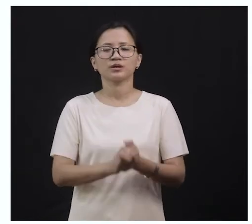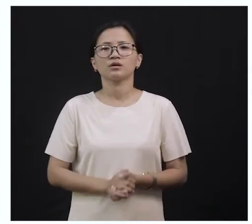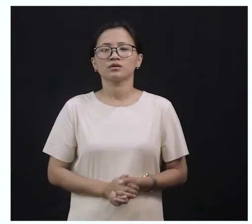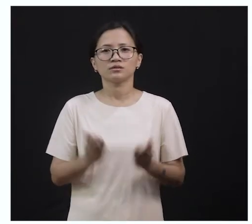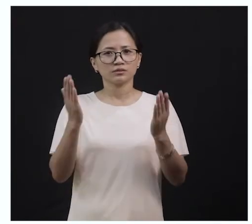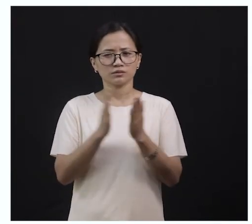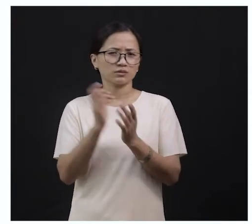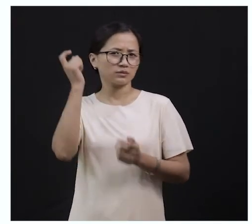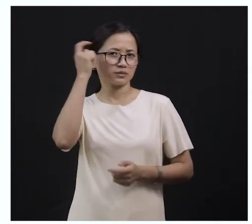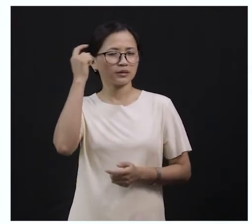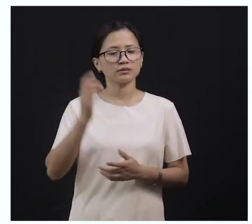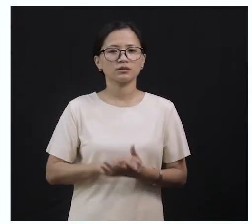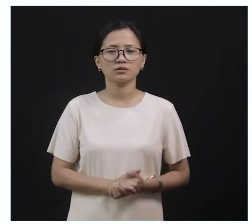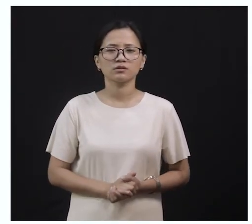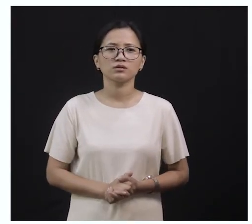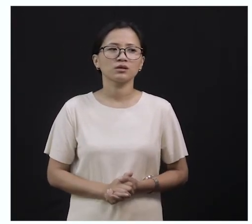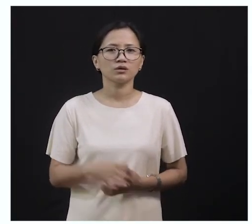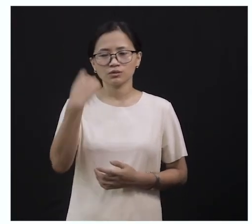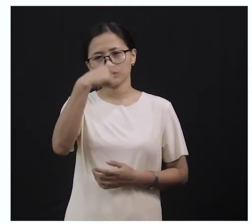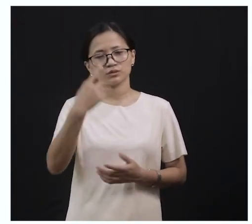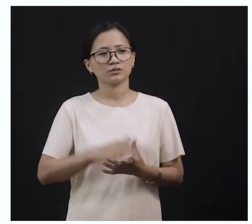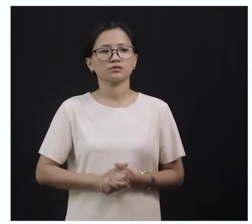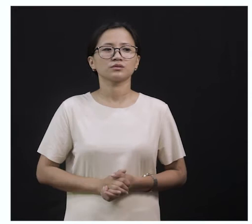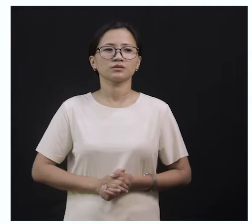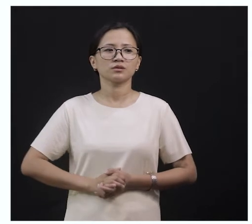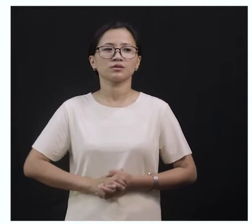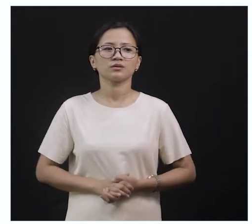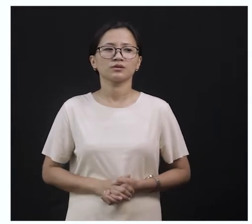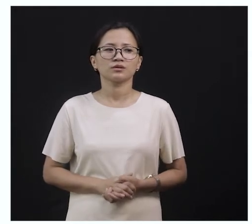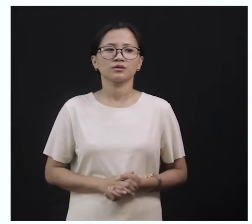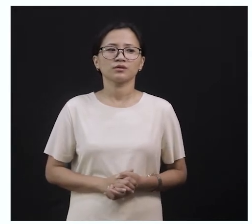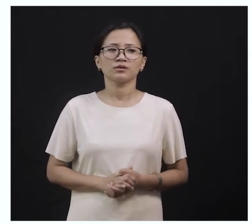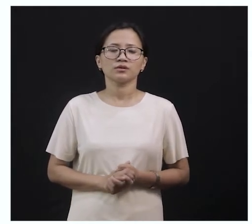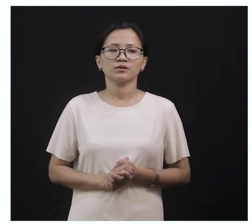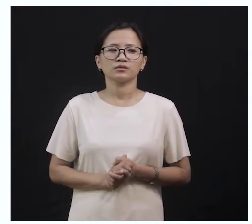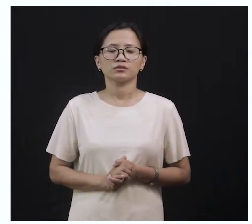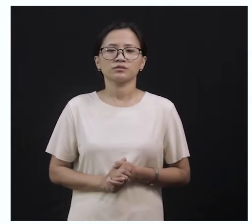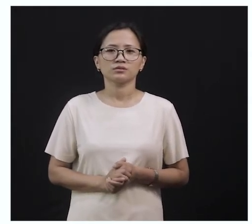Shall we all recall and see who is the poet thanking to?